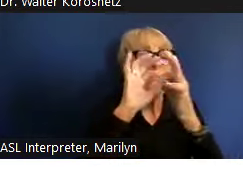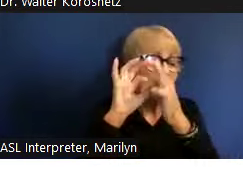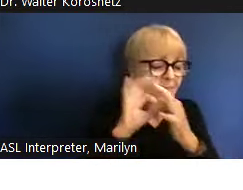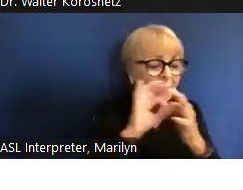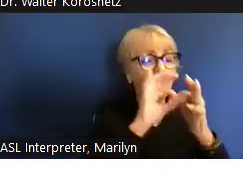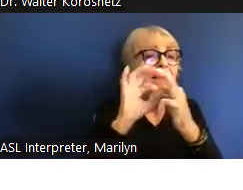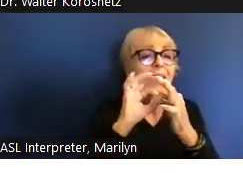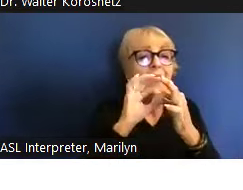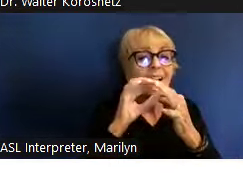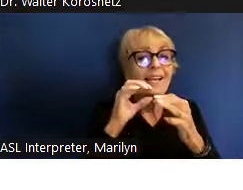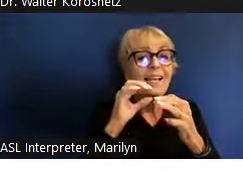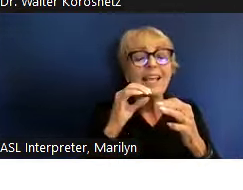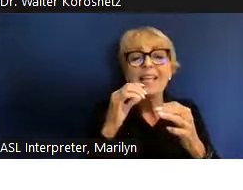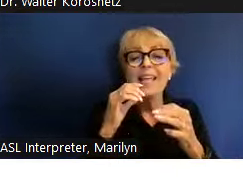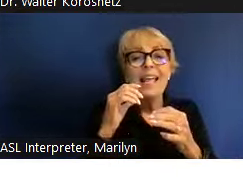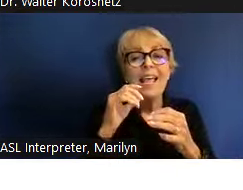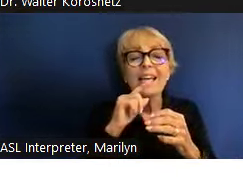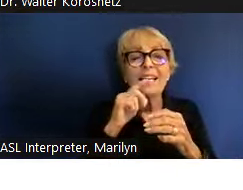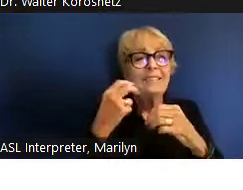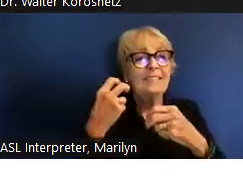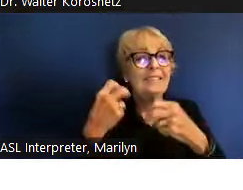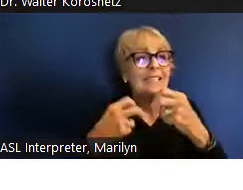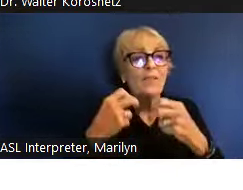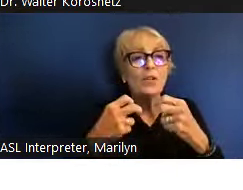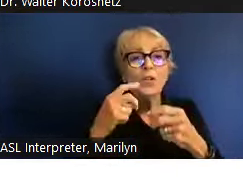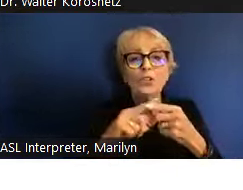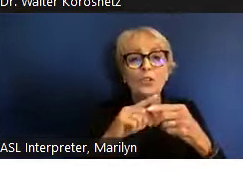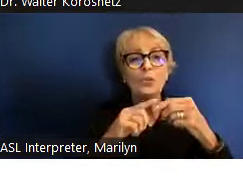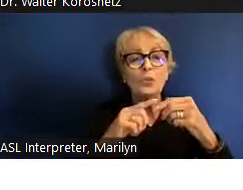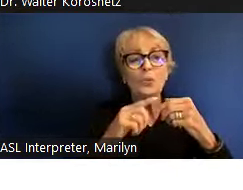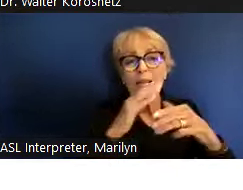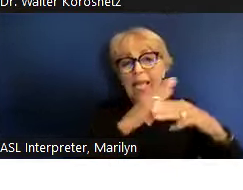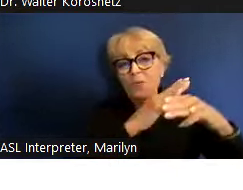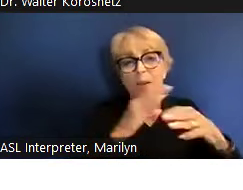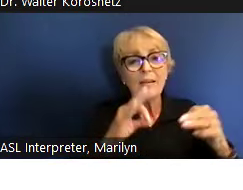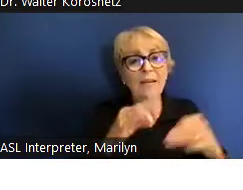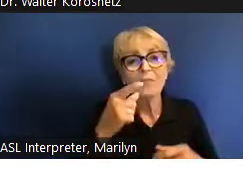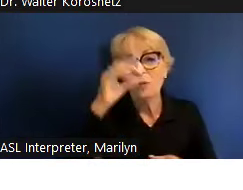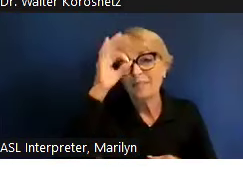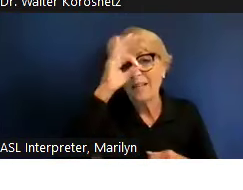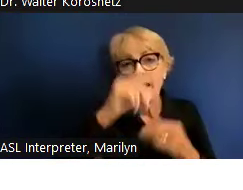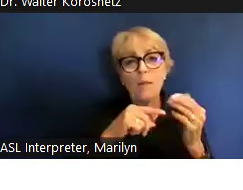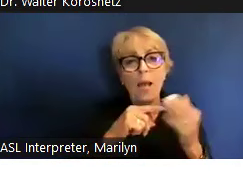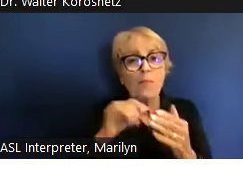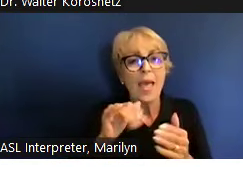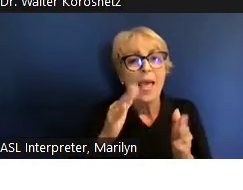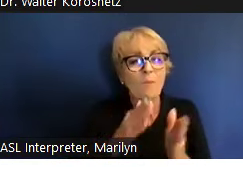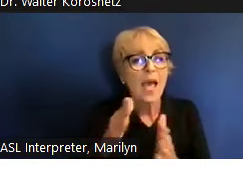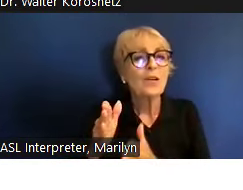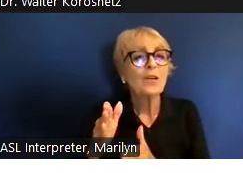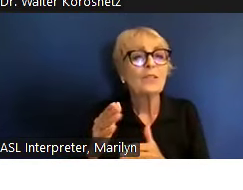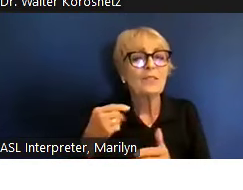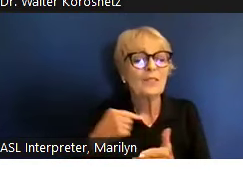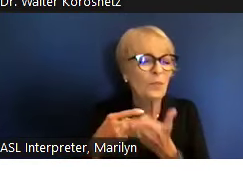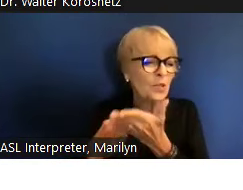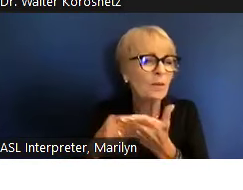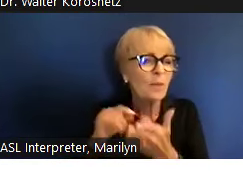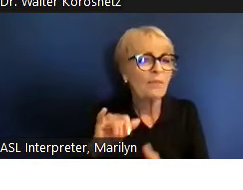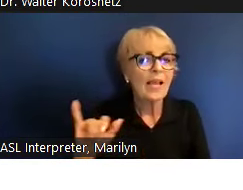really difficult to interrupt if you're not aware of that pattern. So we talk about this quite a bit as well. This is just kind of